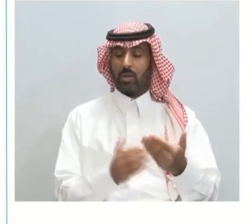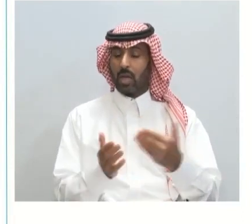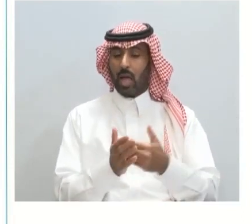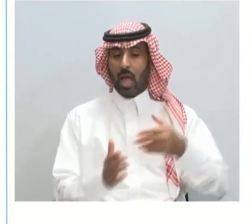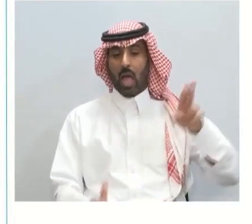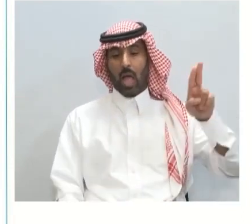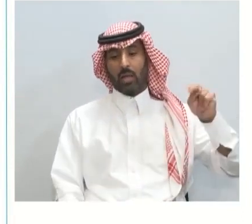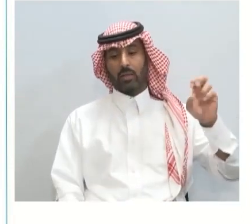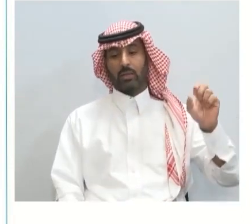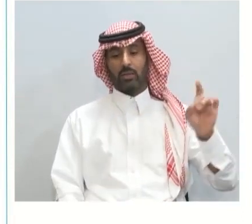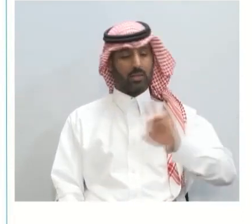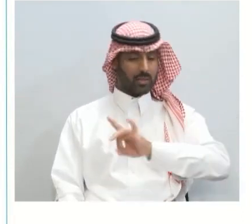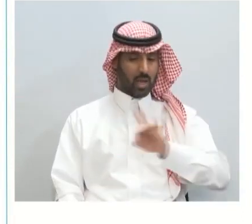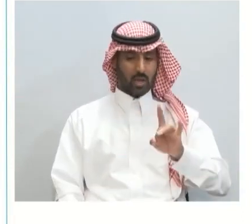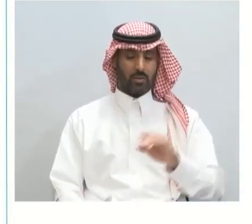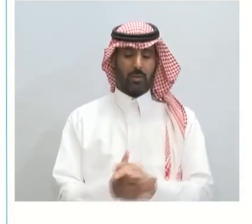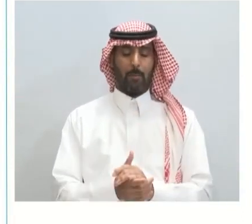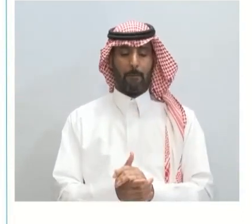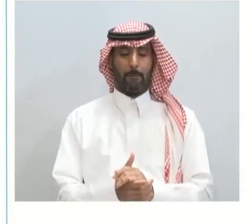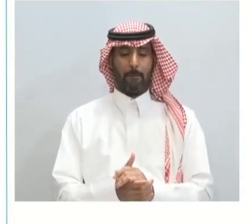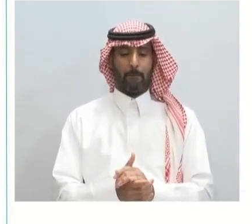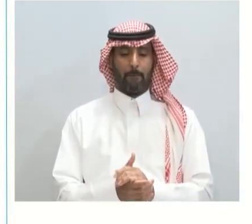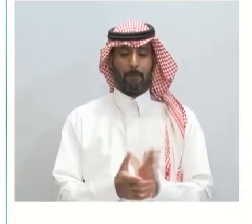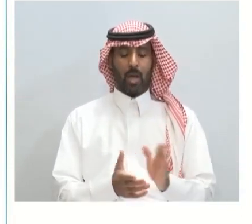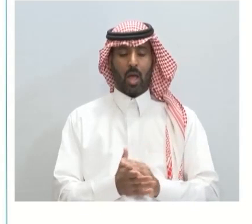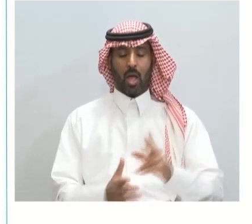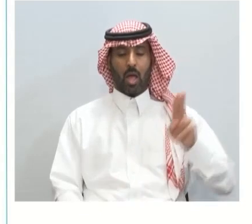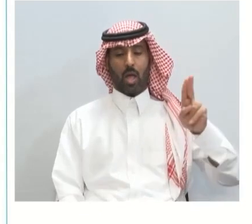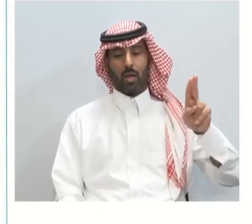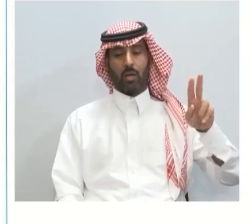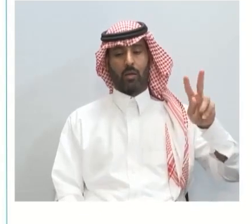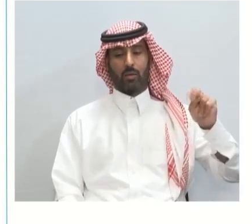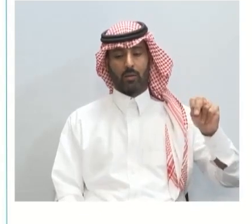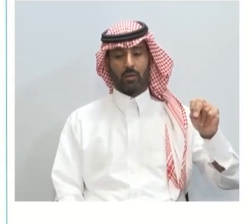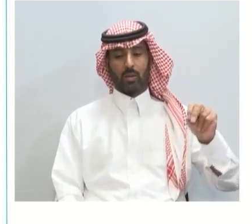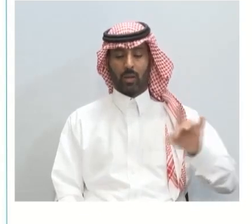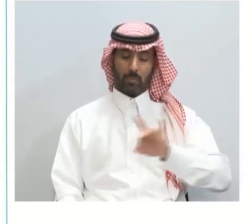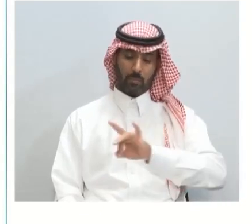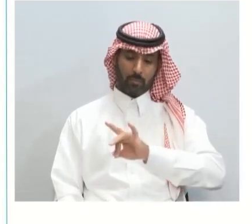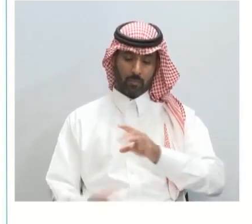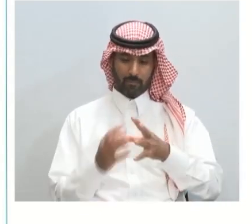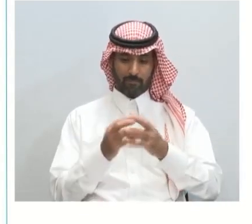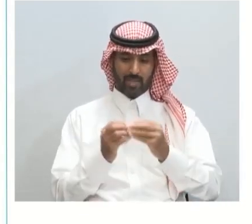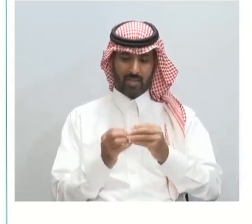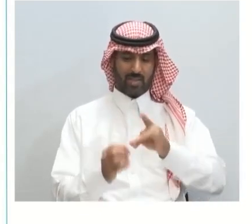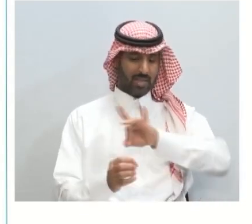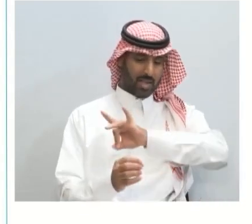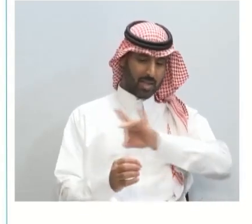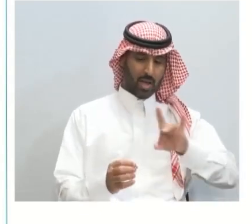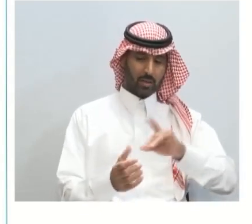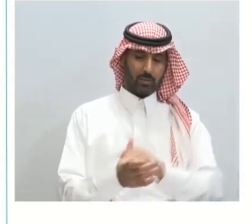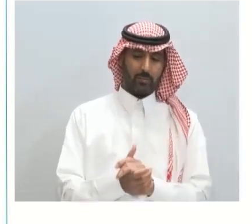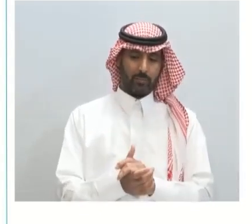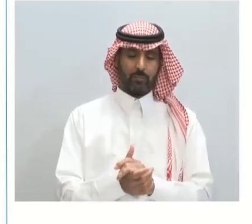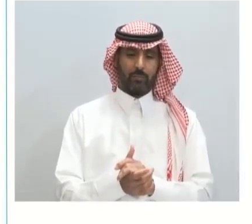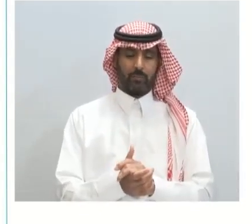un means not. So the suffix able and ible usually means